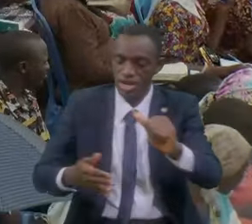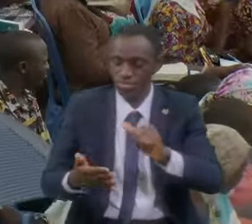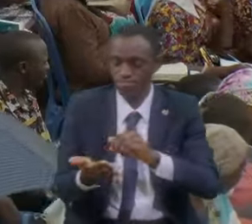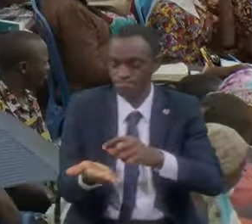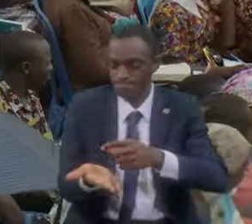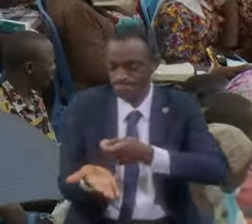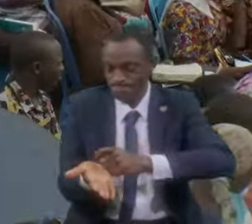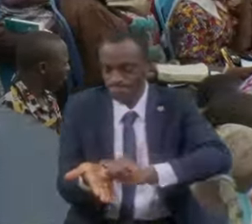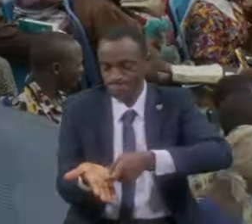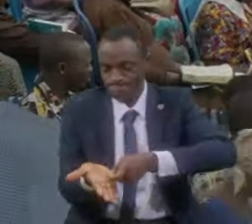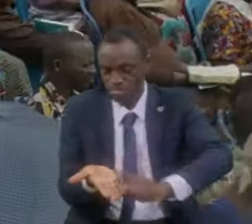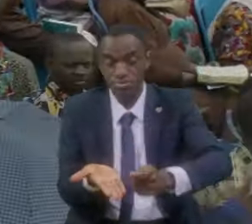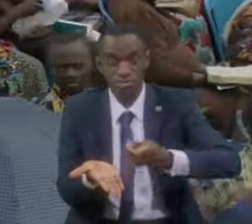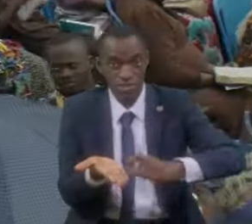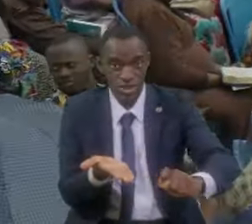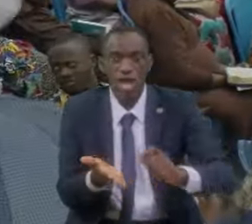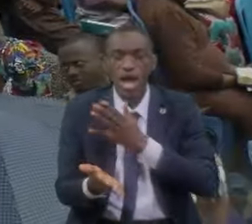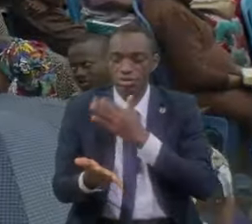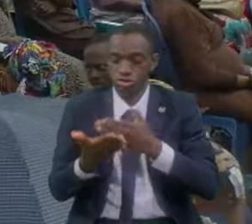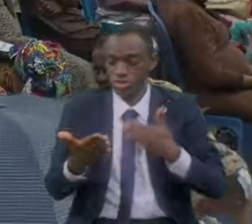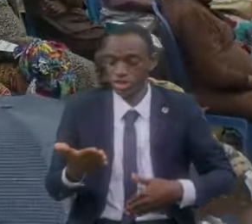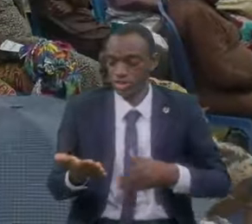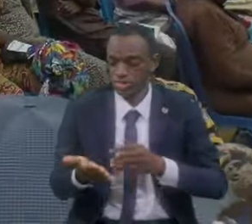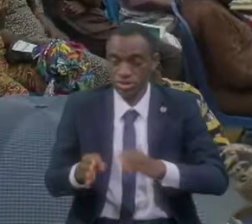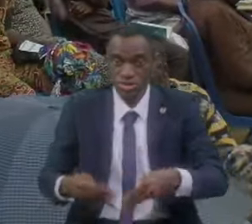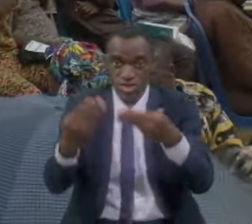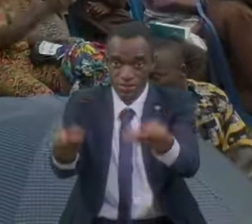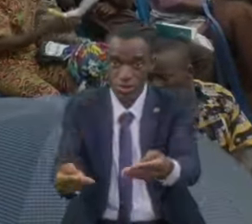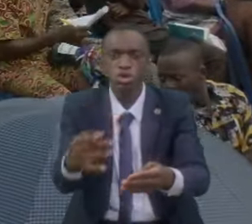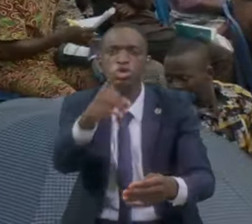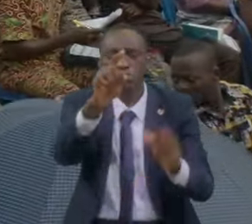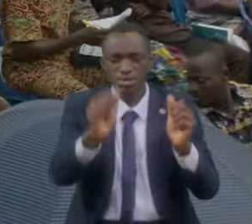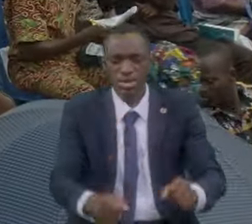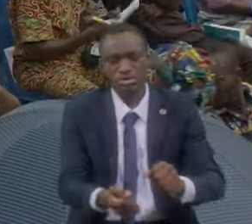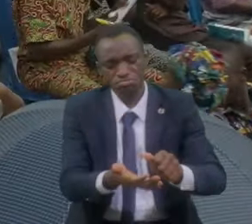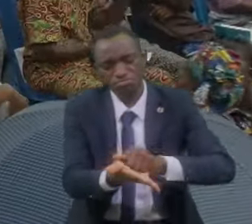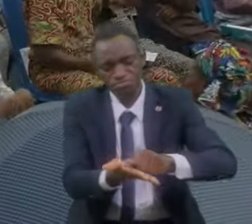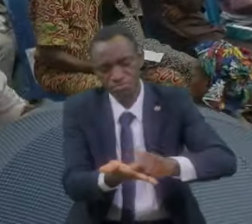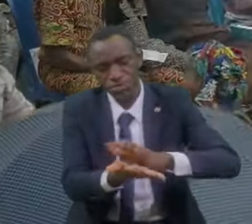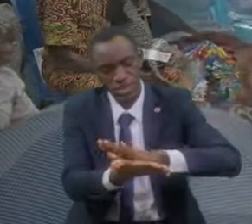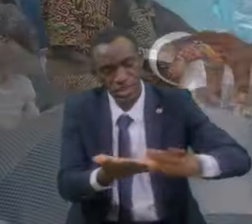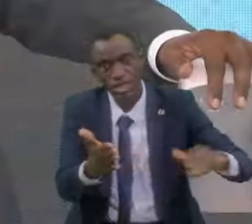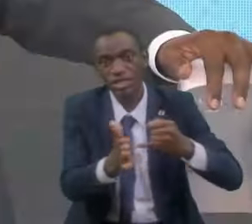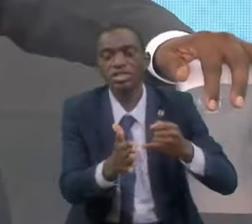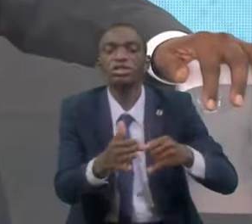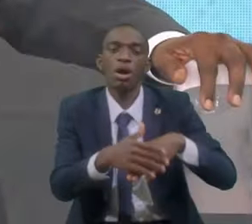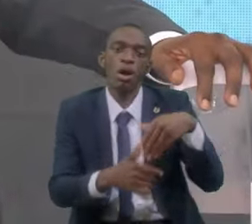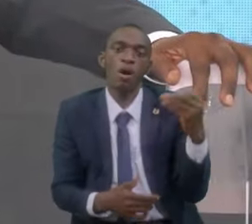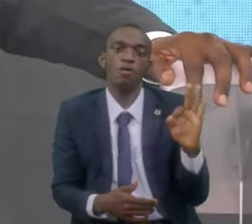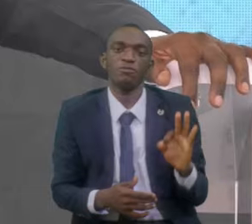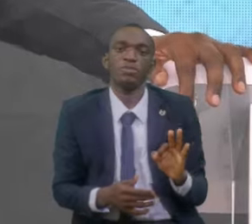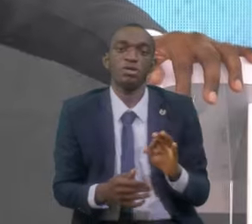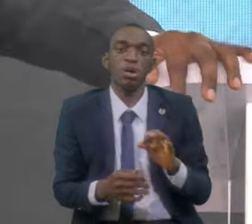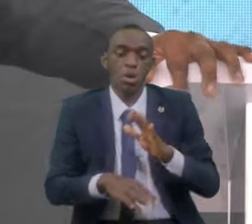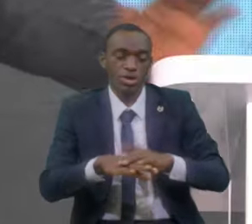that slate, you can rub off, you can wipe off, you can clean off what's written on that